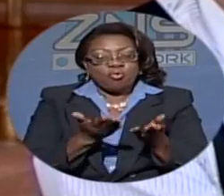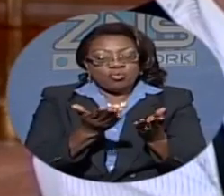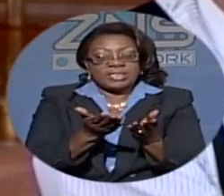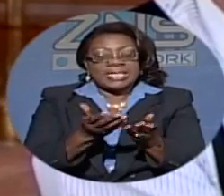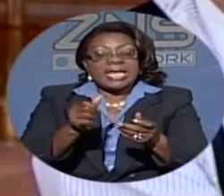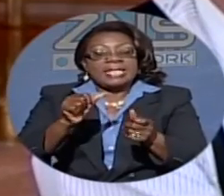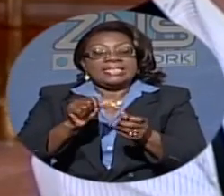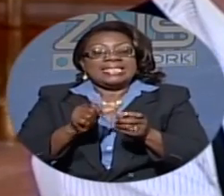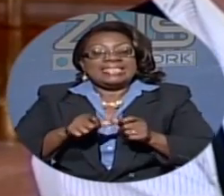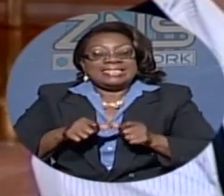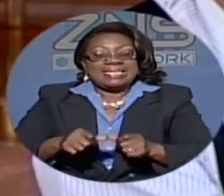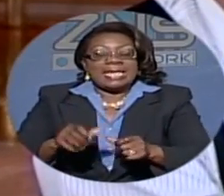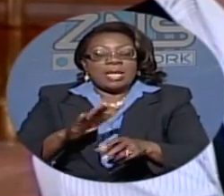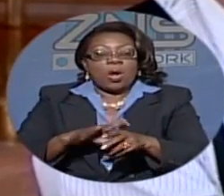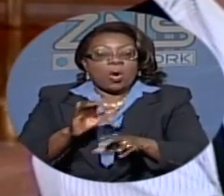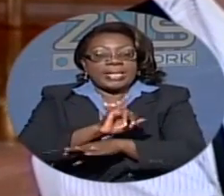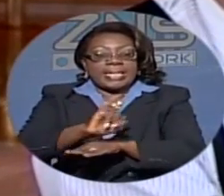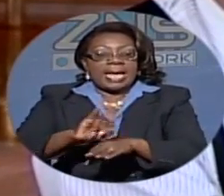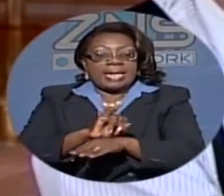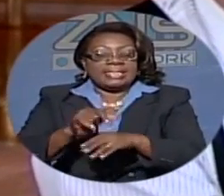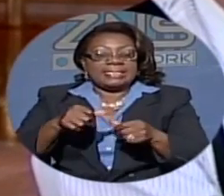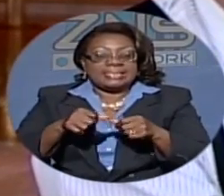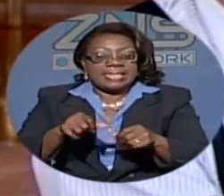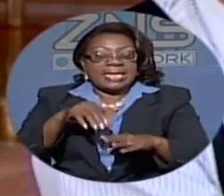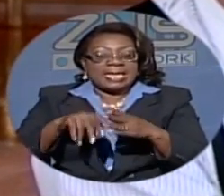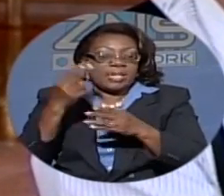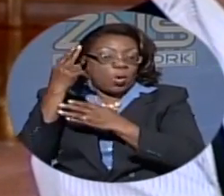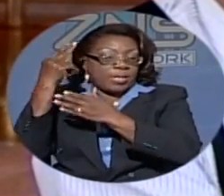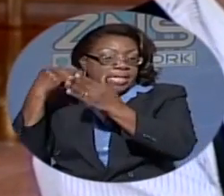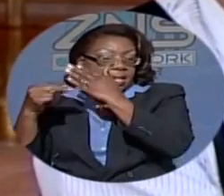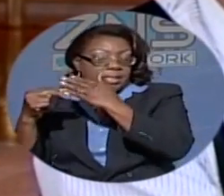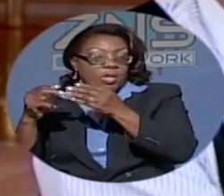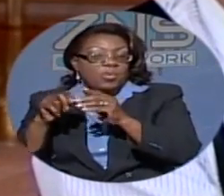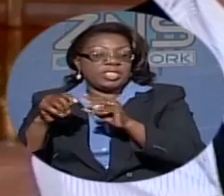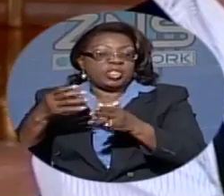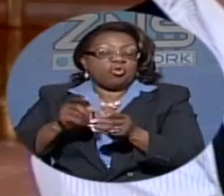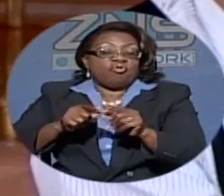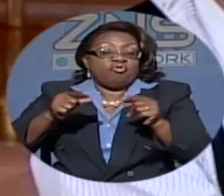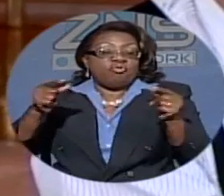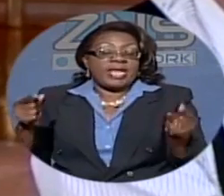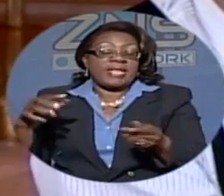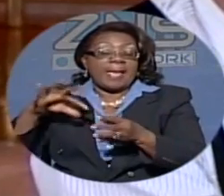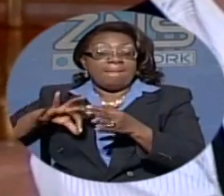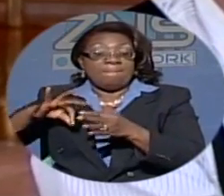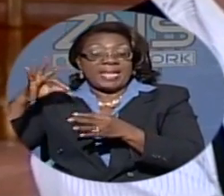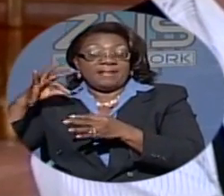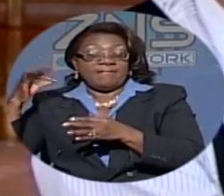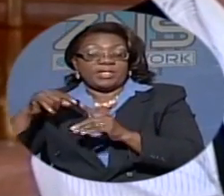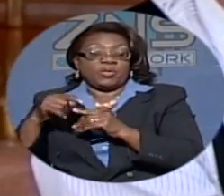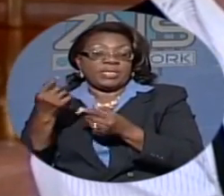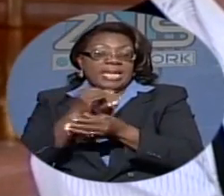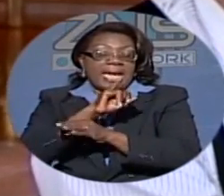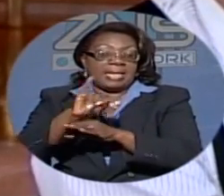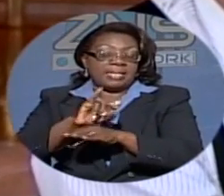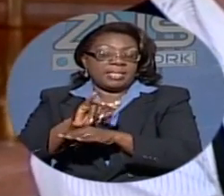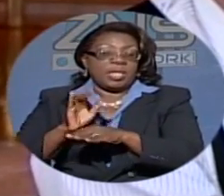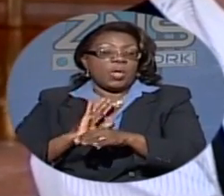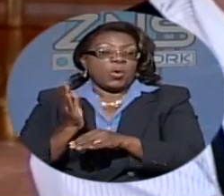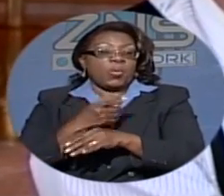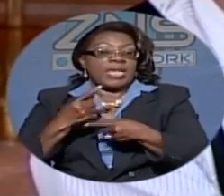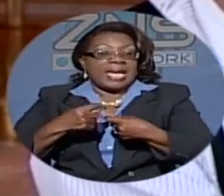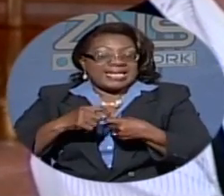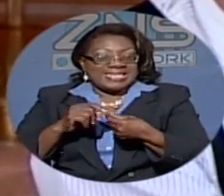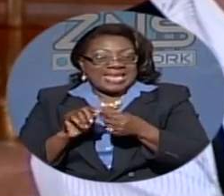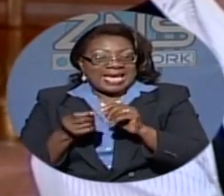in the hotels, which I think is a great benefit to the island. We are tied to